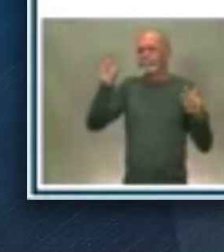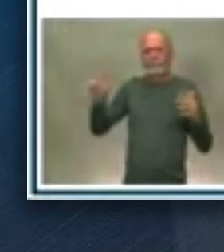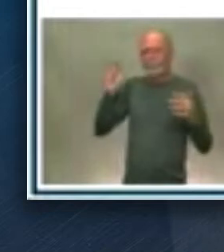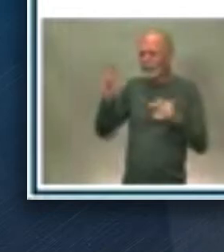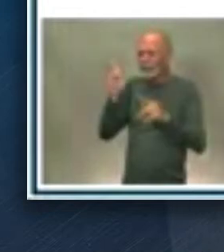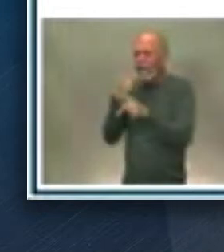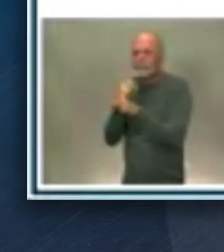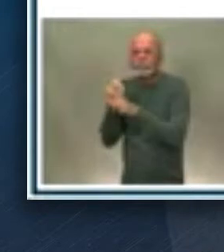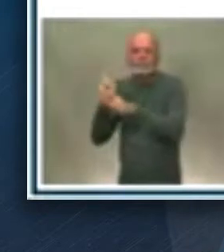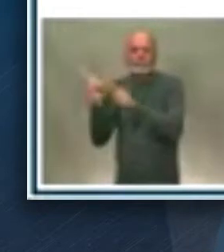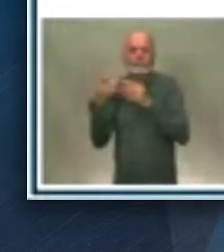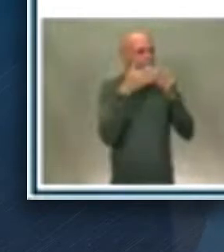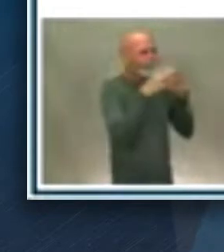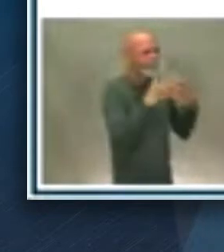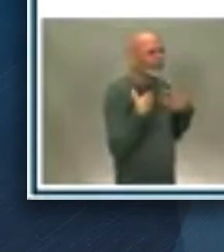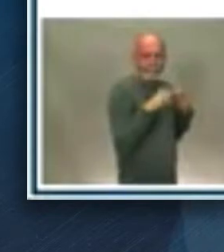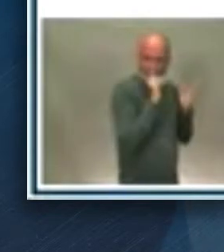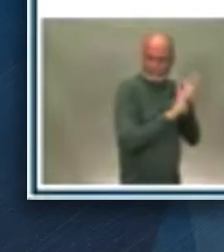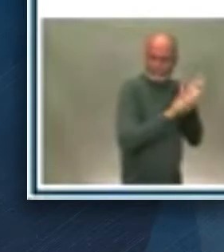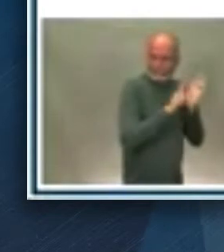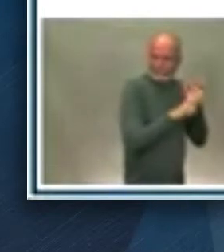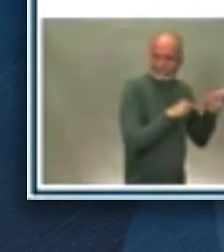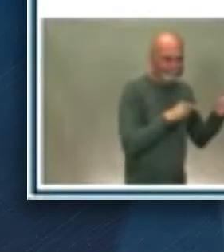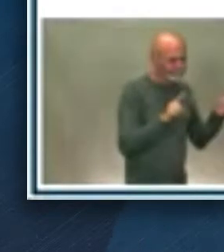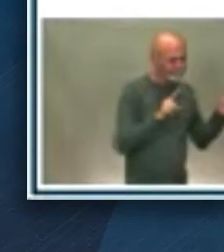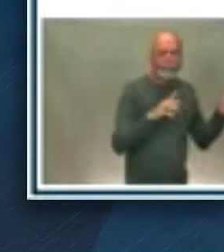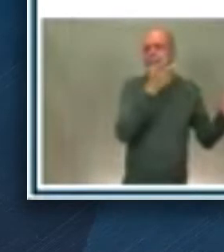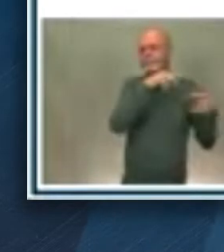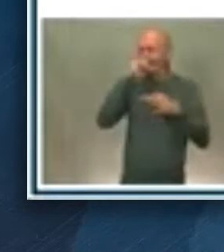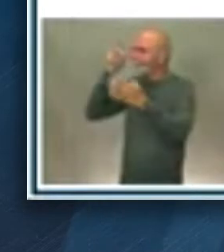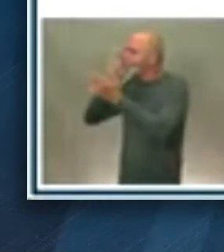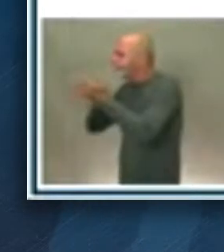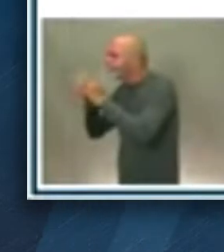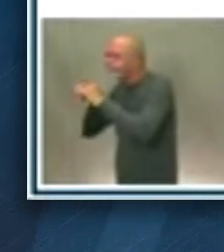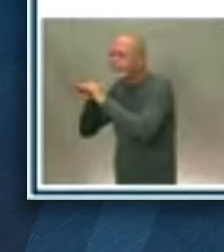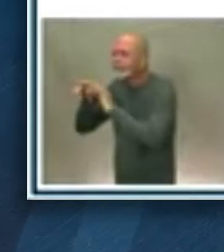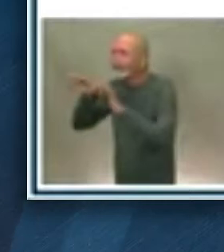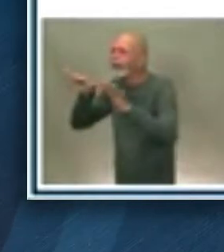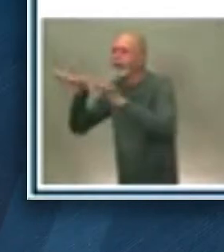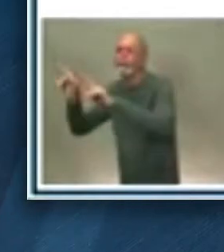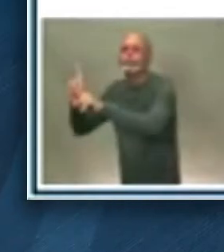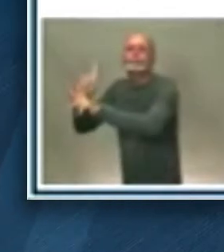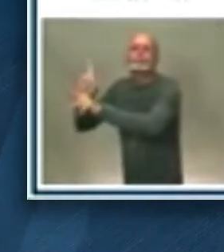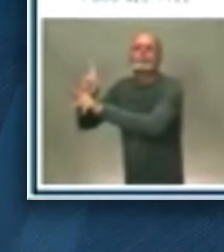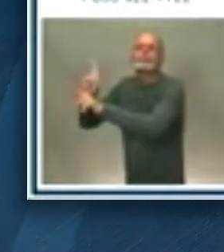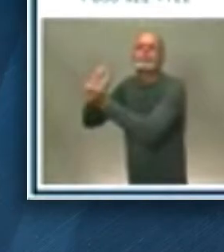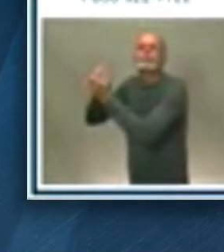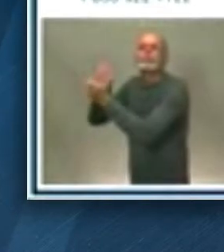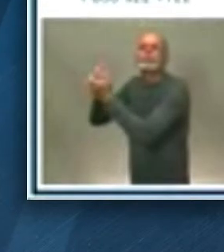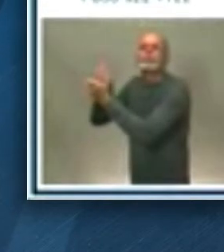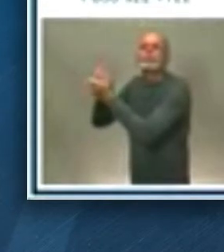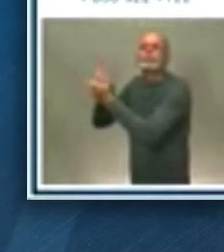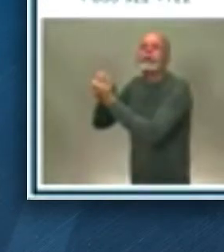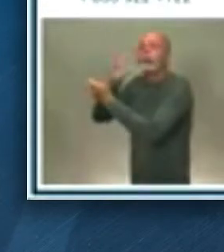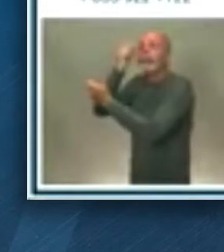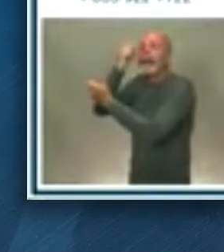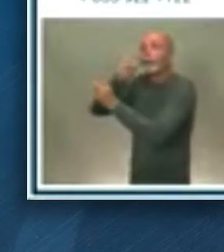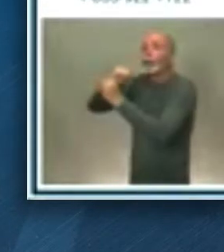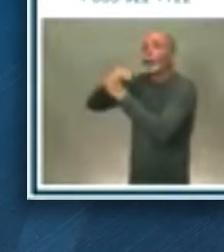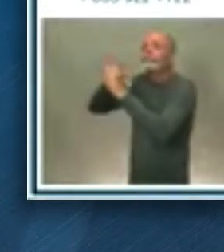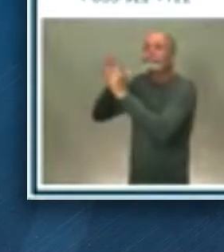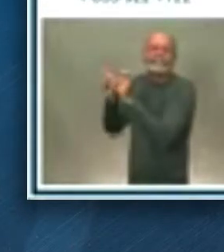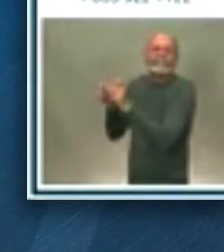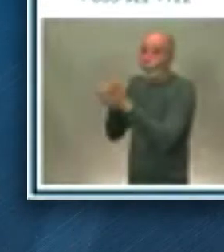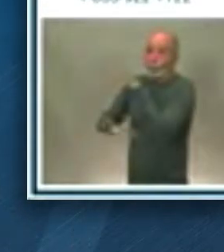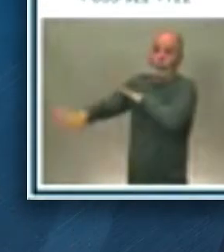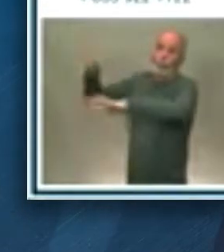that, and then local public health will do some investigation to try to figure it out. With COVID, it becomes even more important, because what we want to do